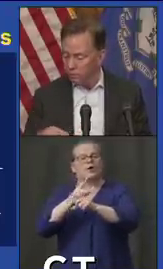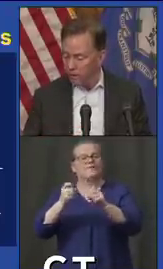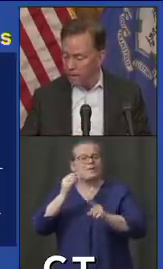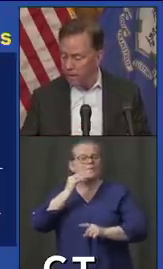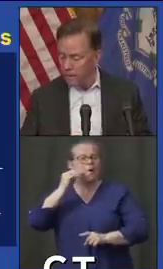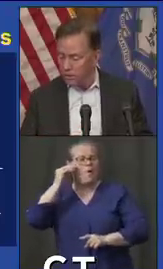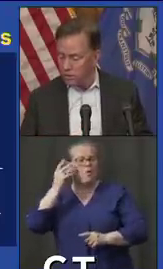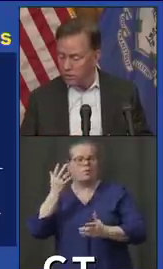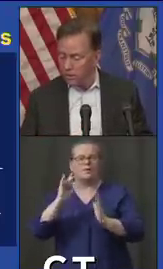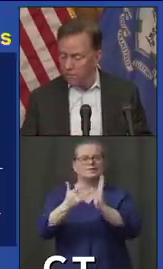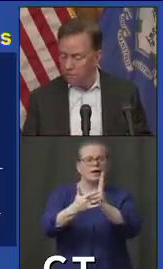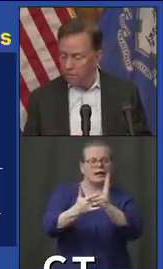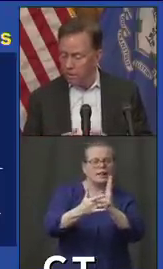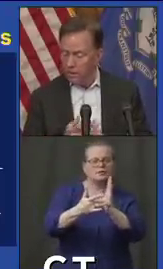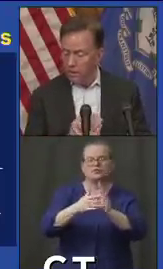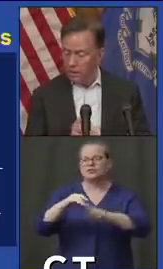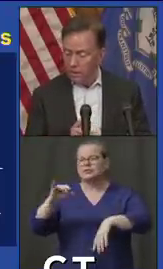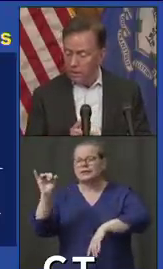insurance, finance,